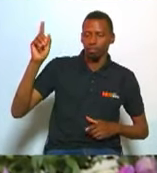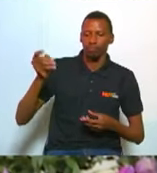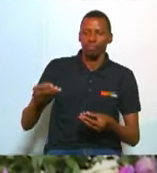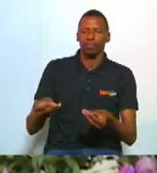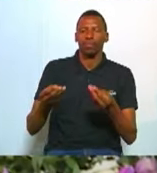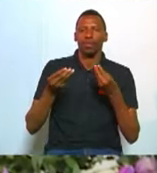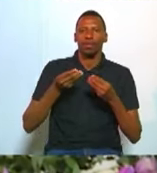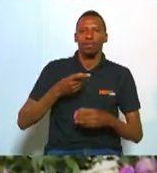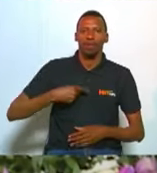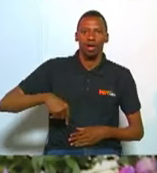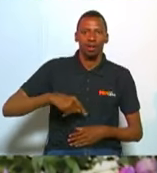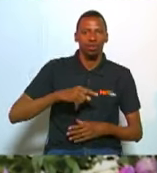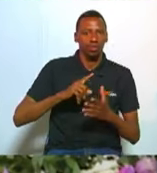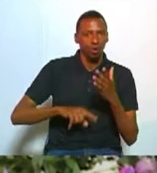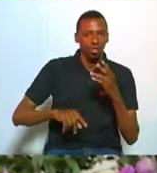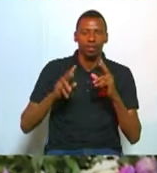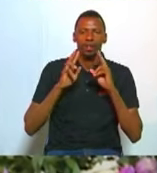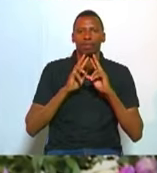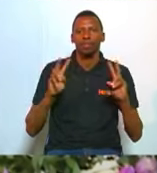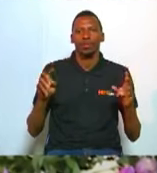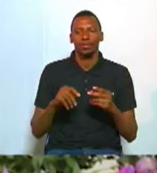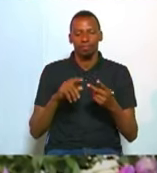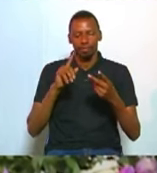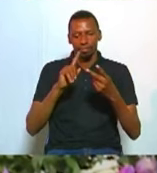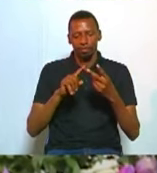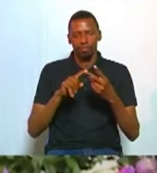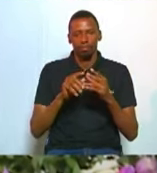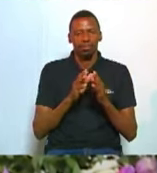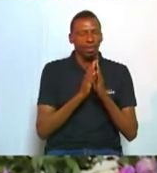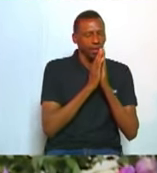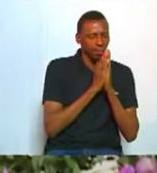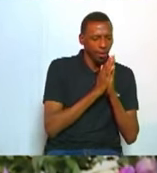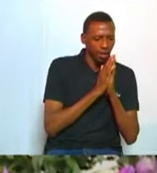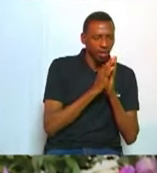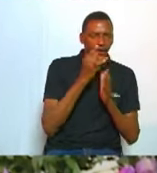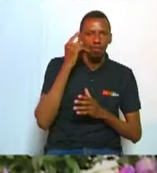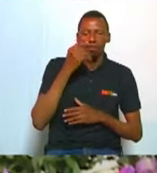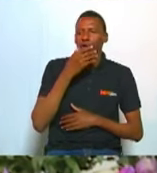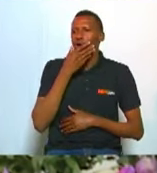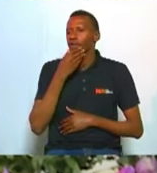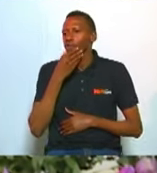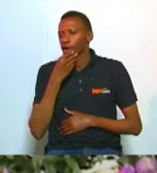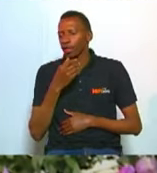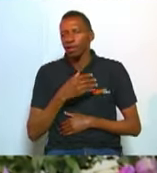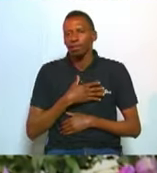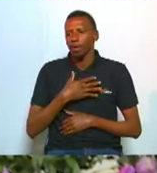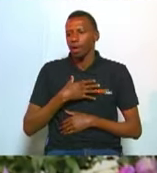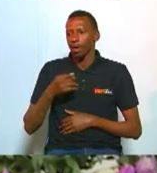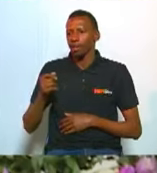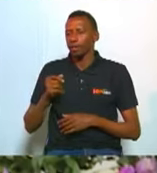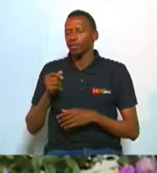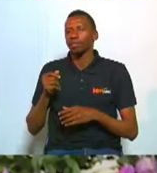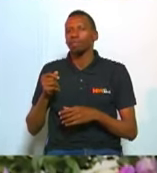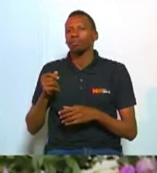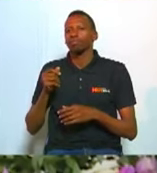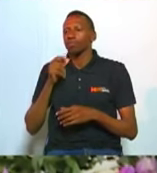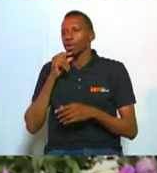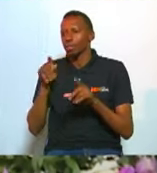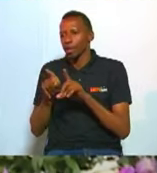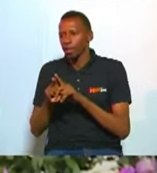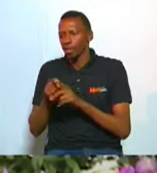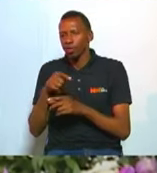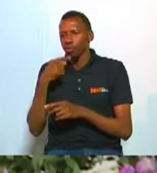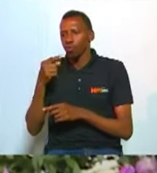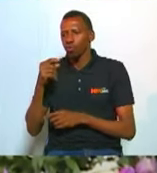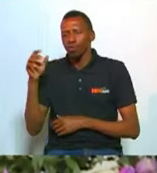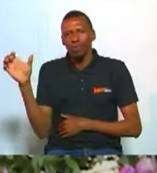And the other one says, pray for my father and my sibling who are drunkards, that the Lord may change them and use them